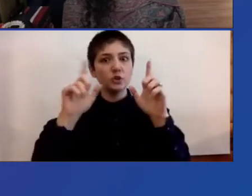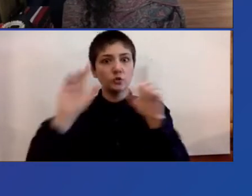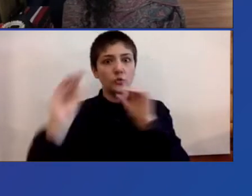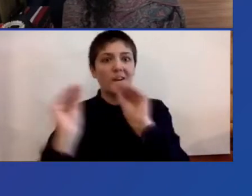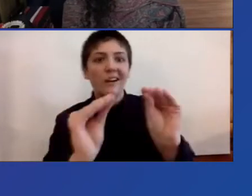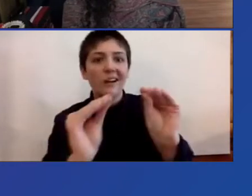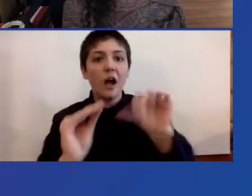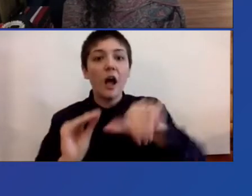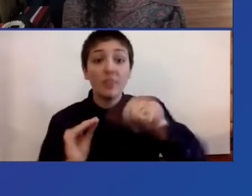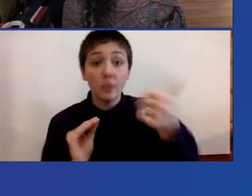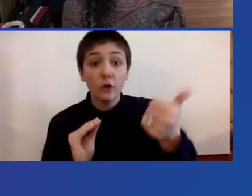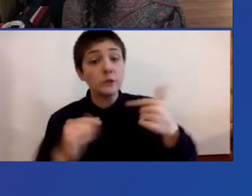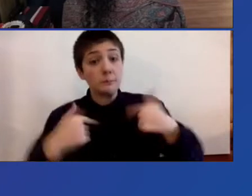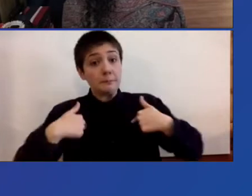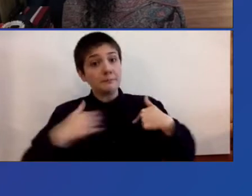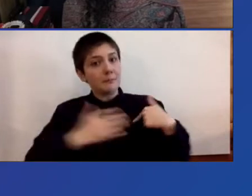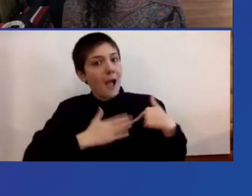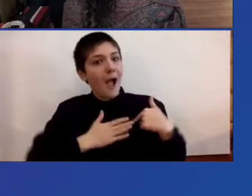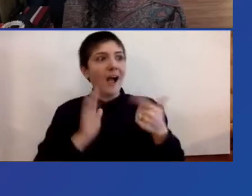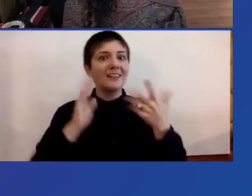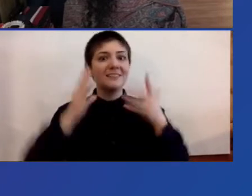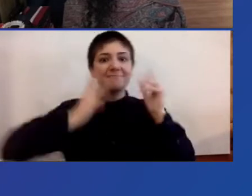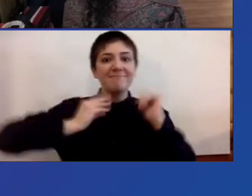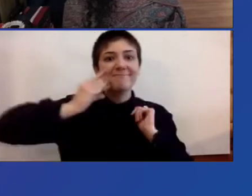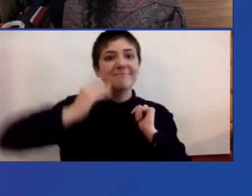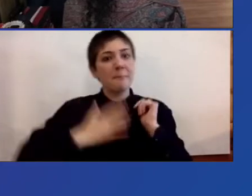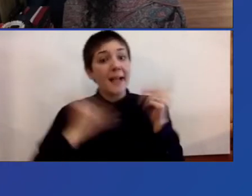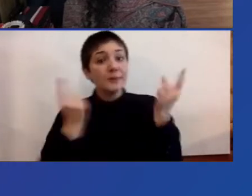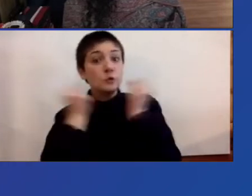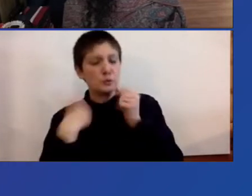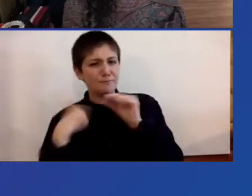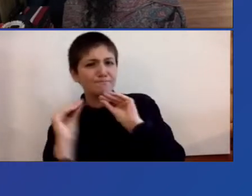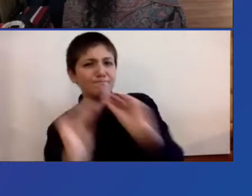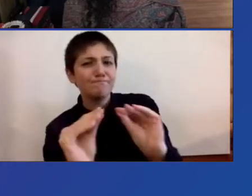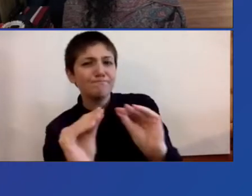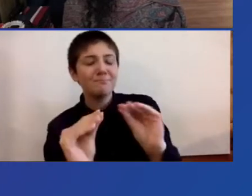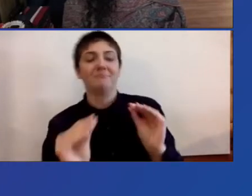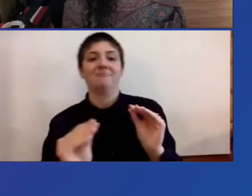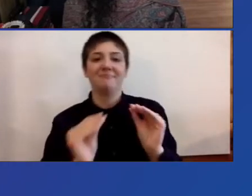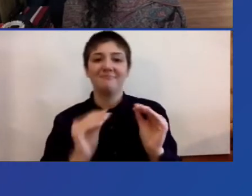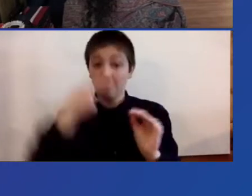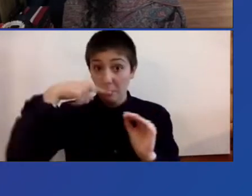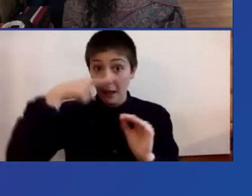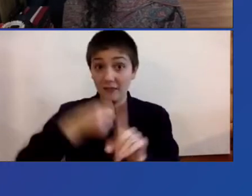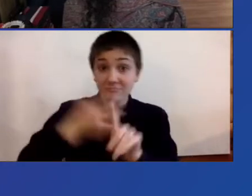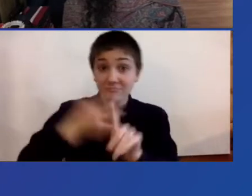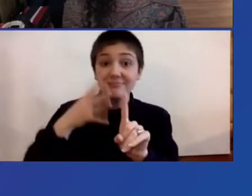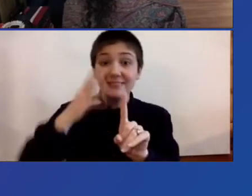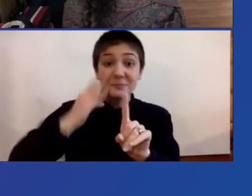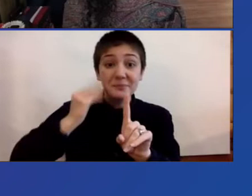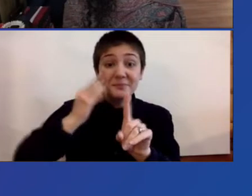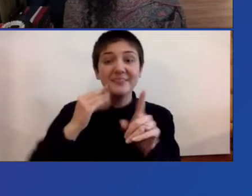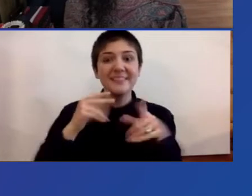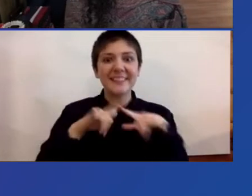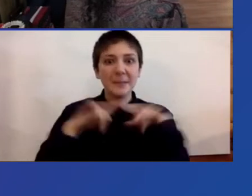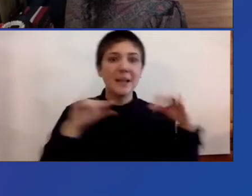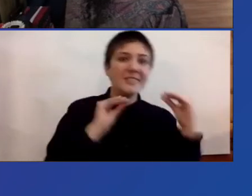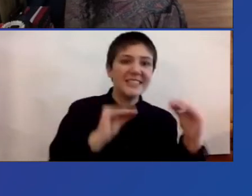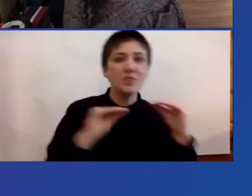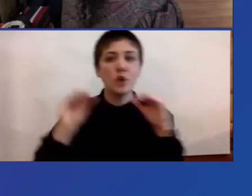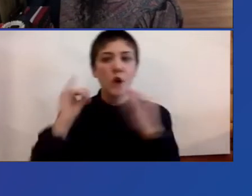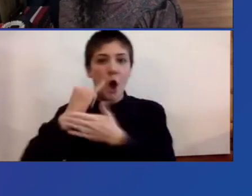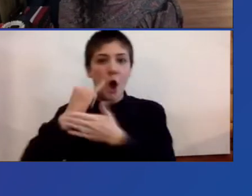do as a traditional artist. And whoever wants to begin, feel